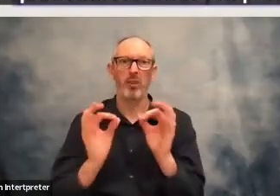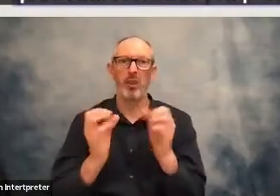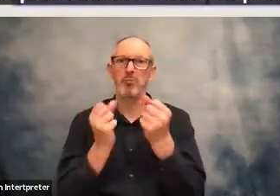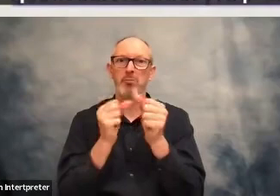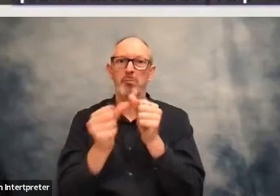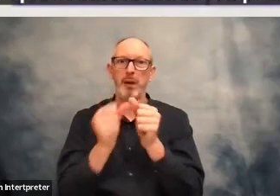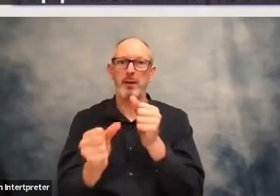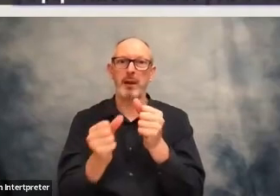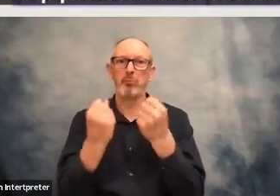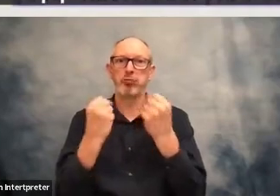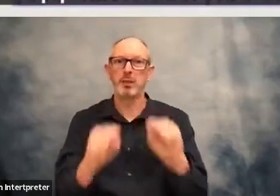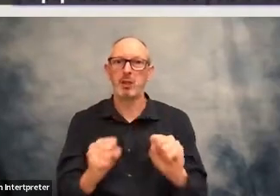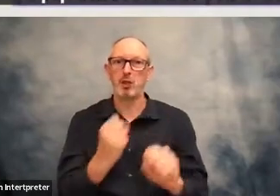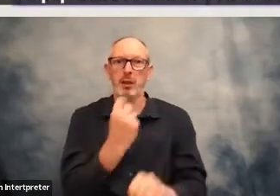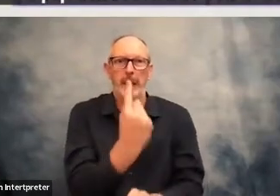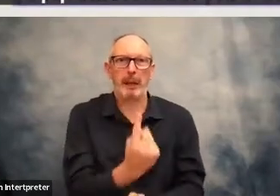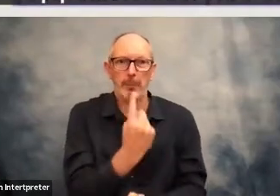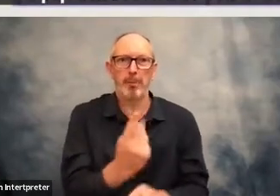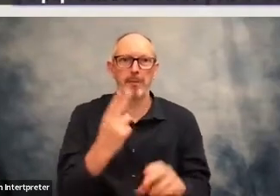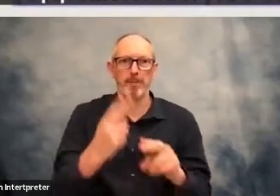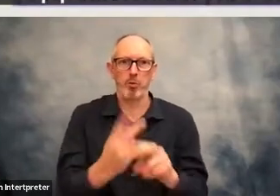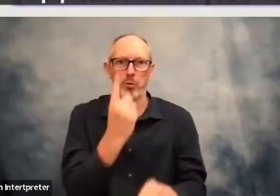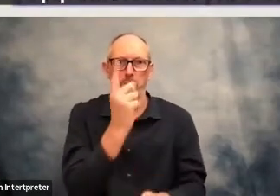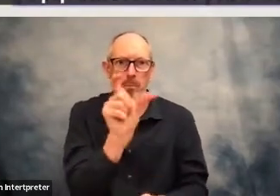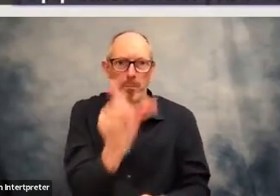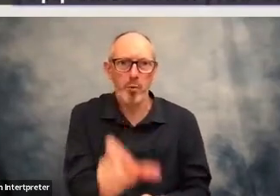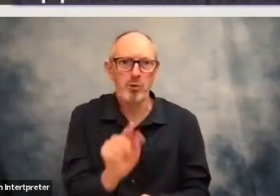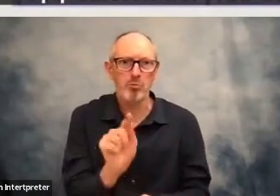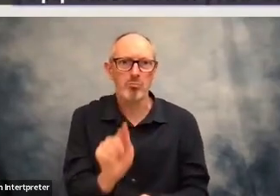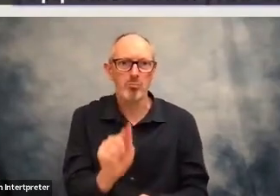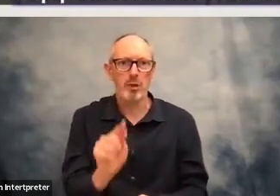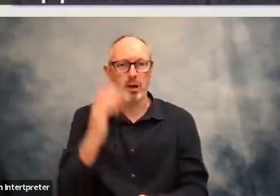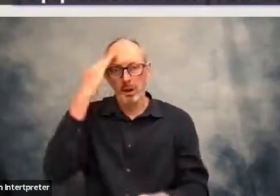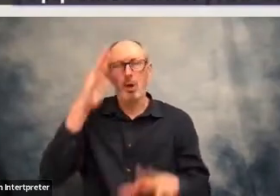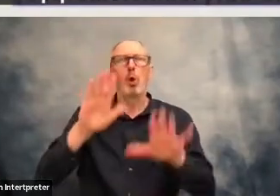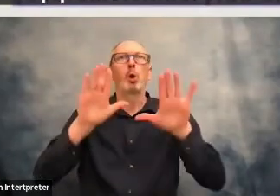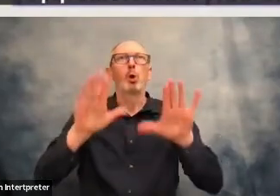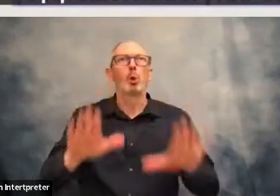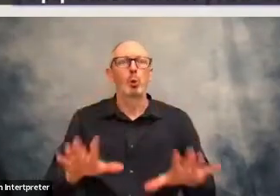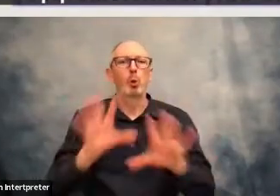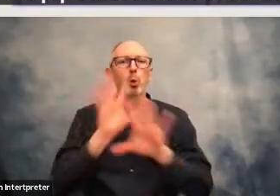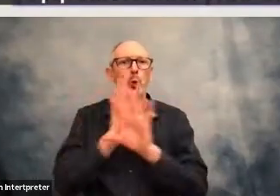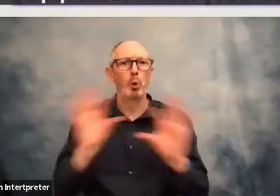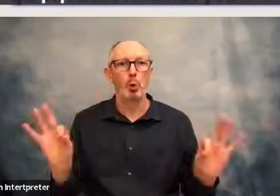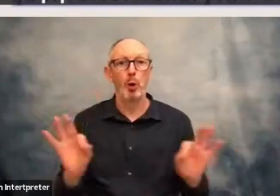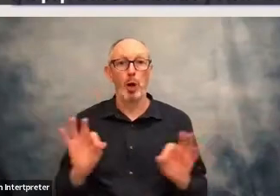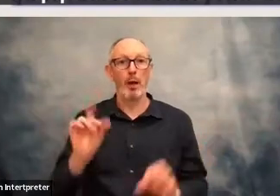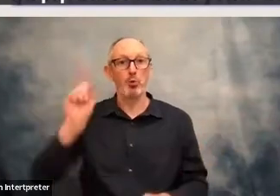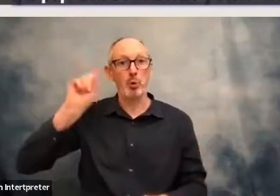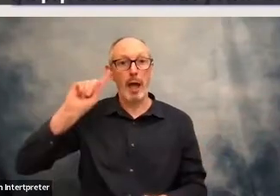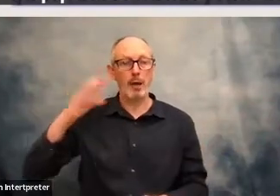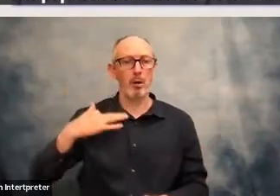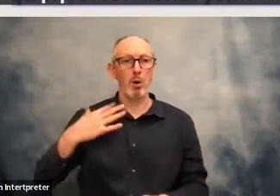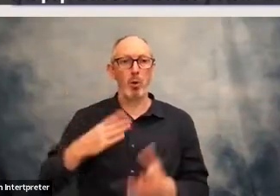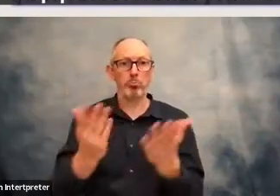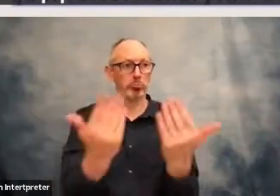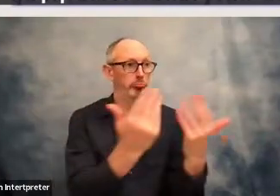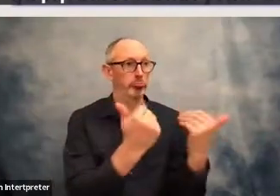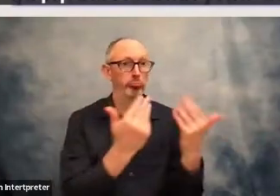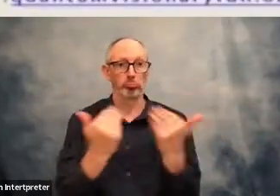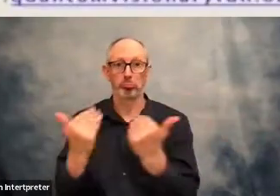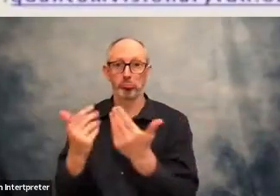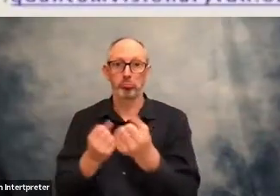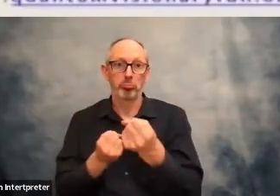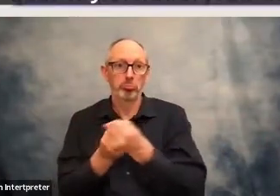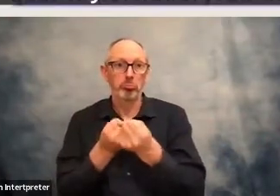independence, and a peace of mind for individuals and families. Today, we are seeking support with a feasible